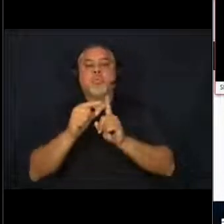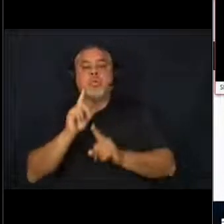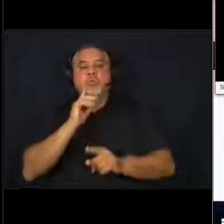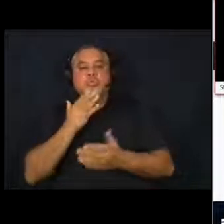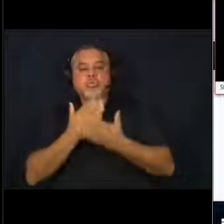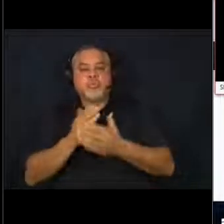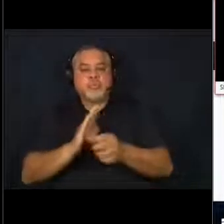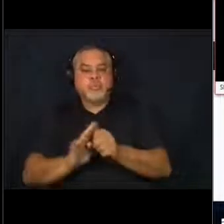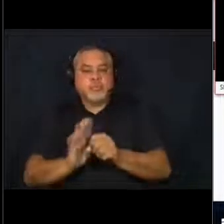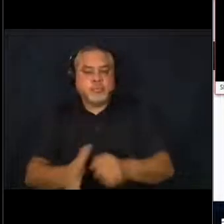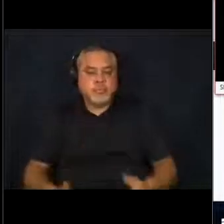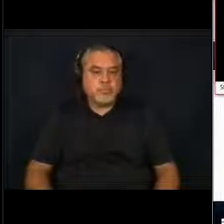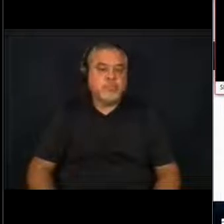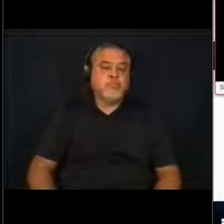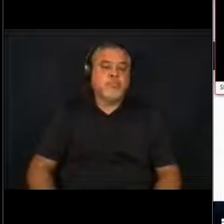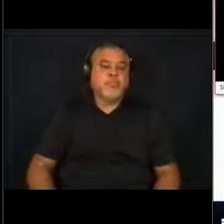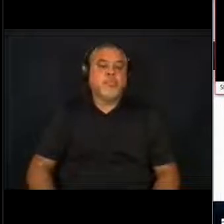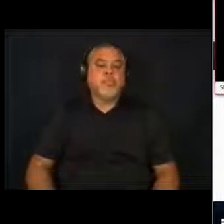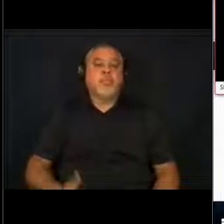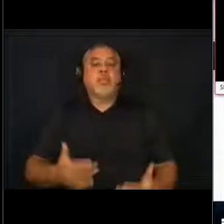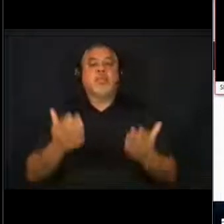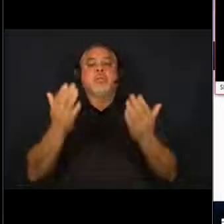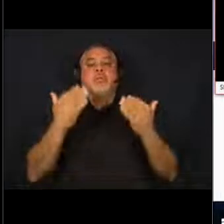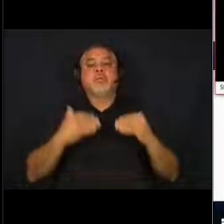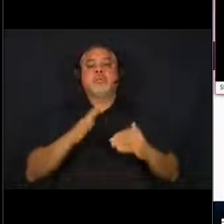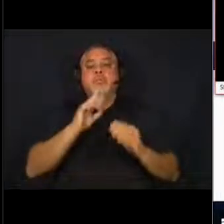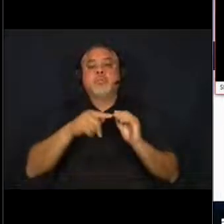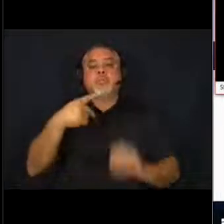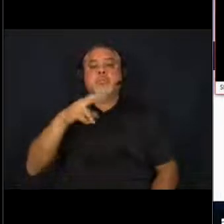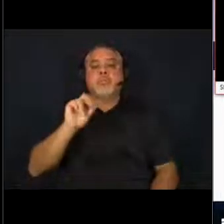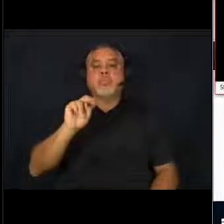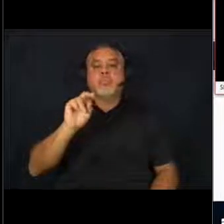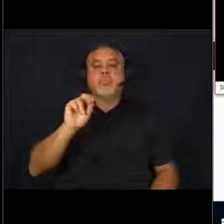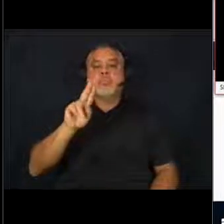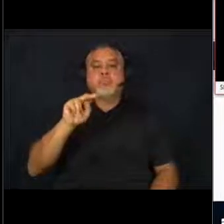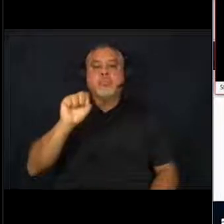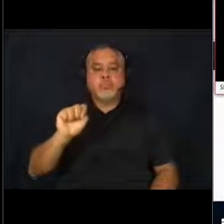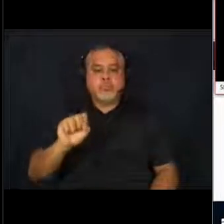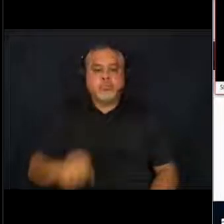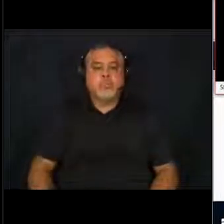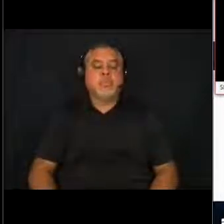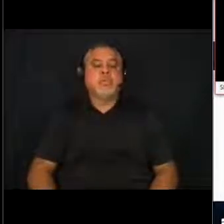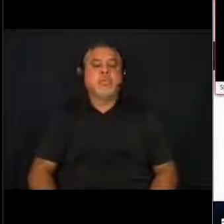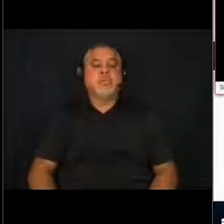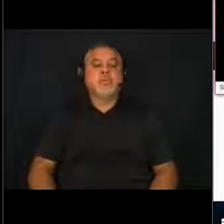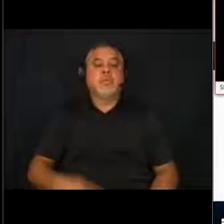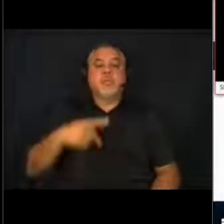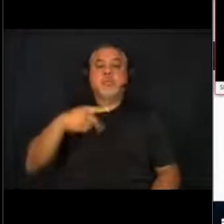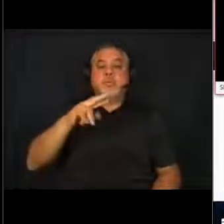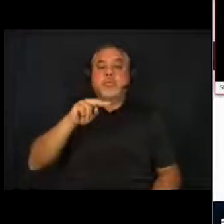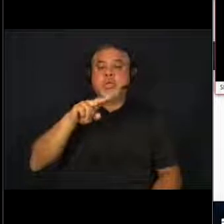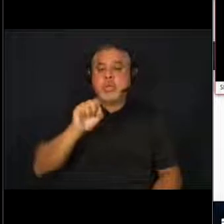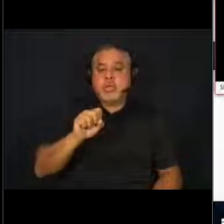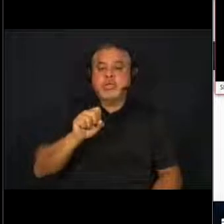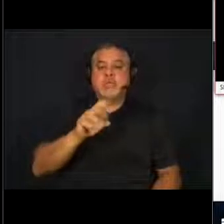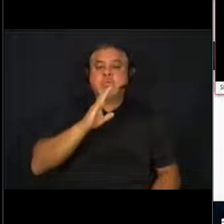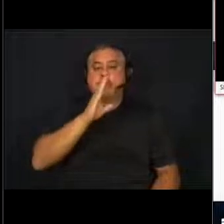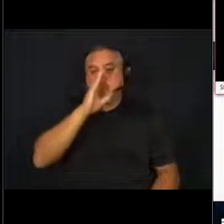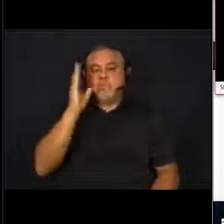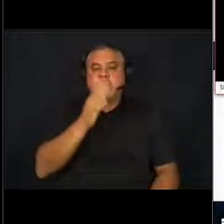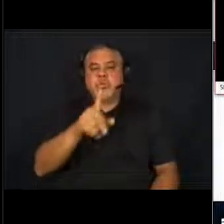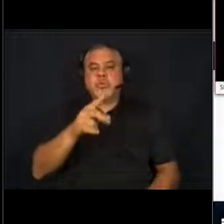All right, we're going to move on and talk about pronouns. Pronouns speak directly to your